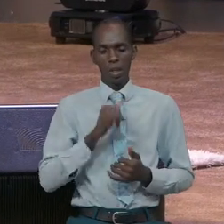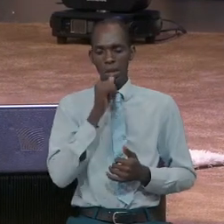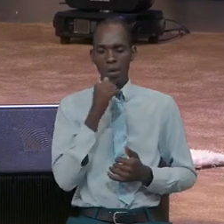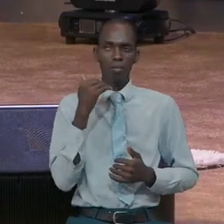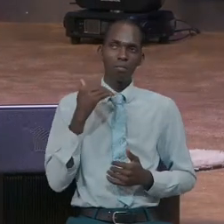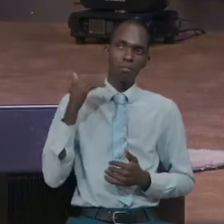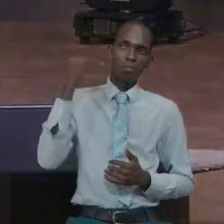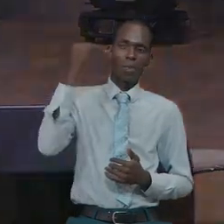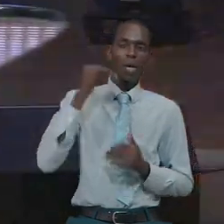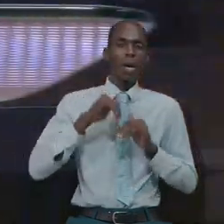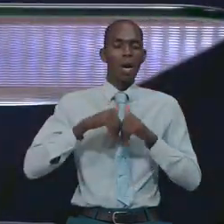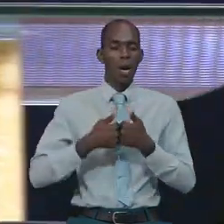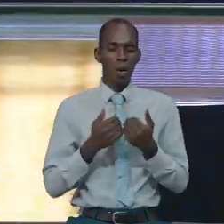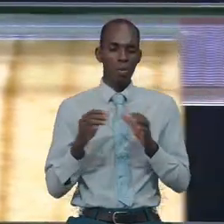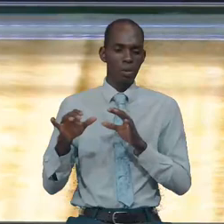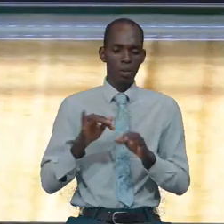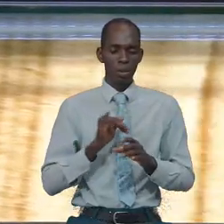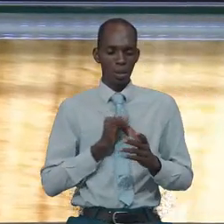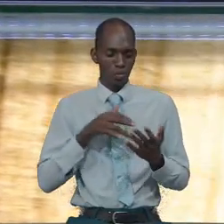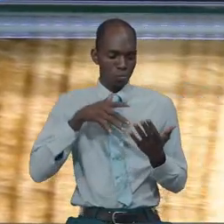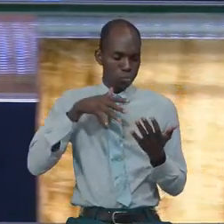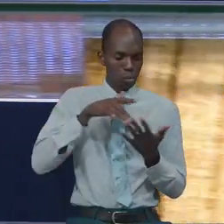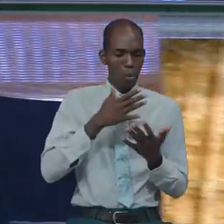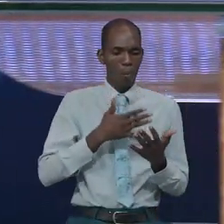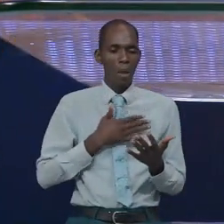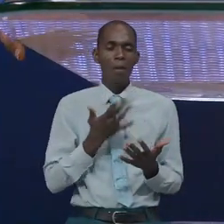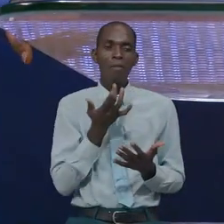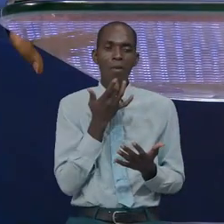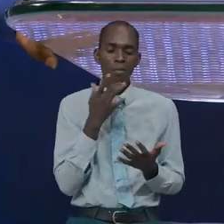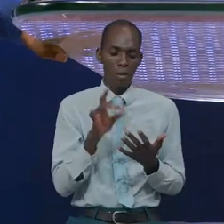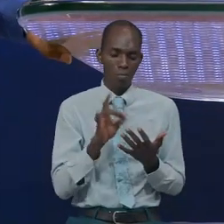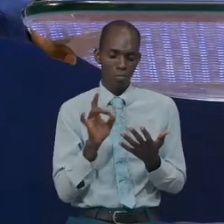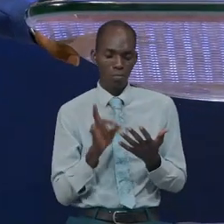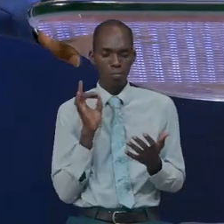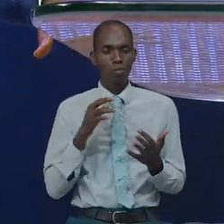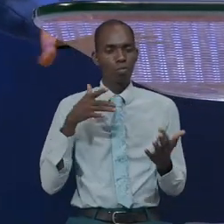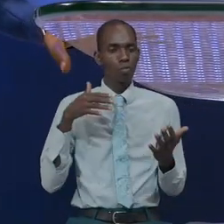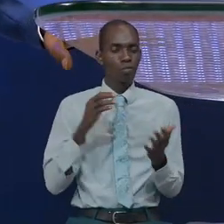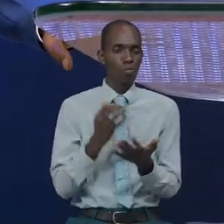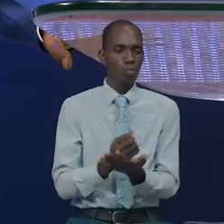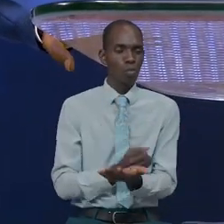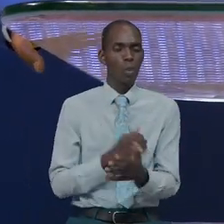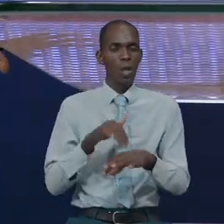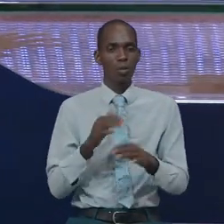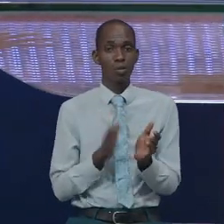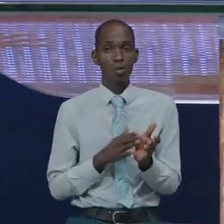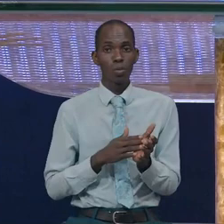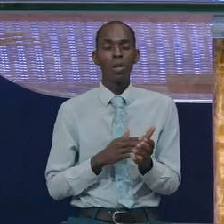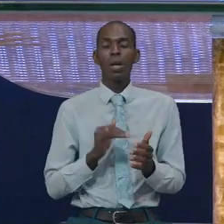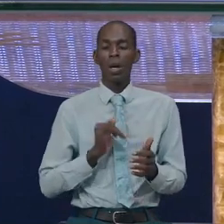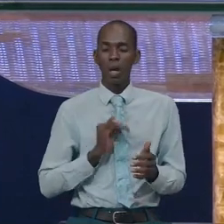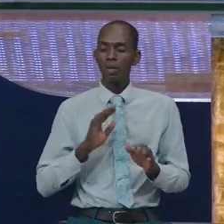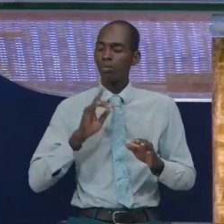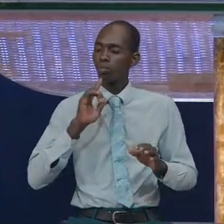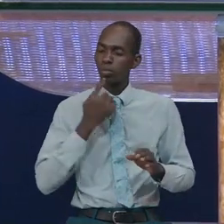I study my chosen subject at school? I really did the study.